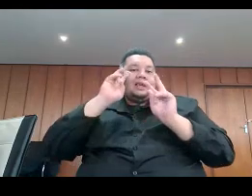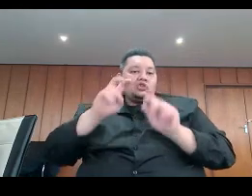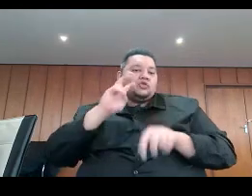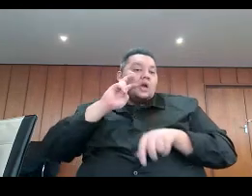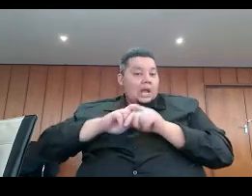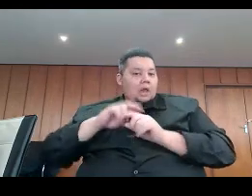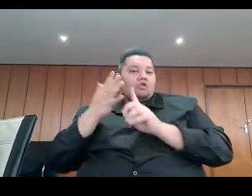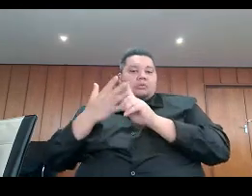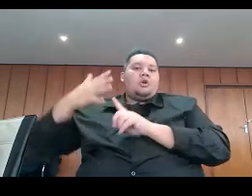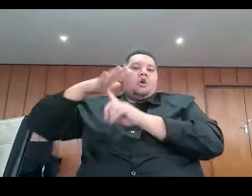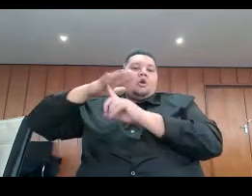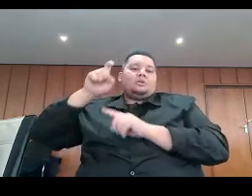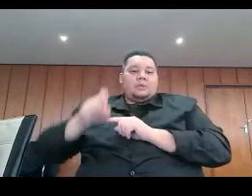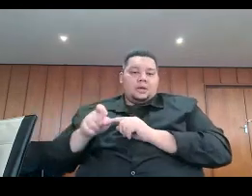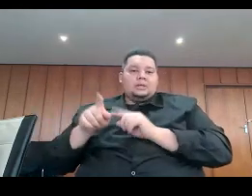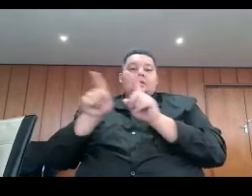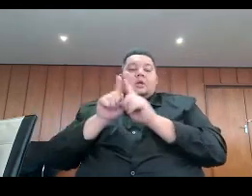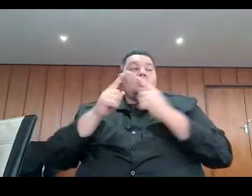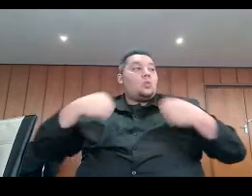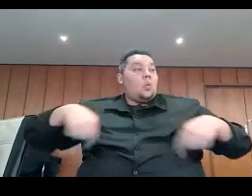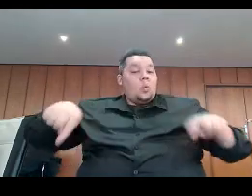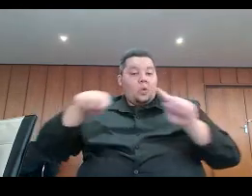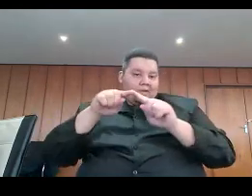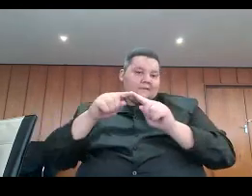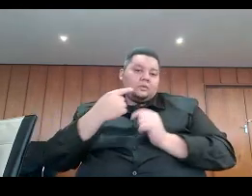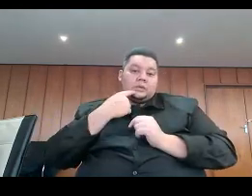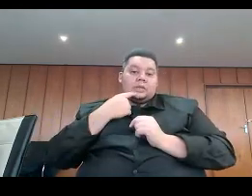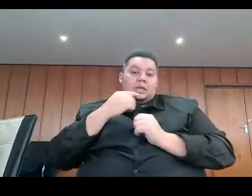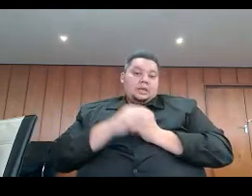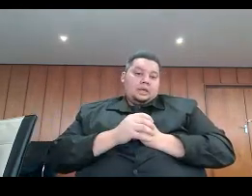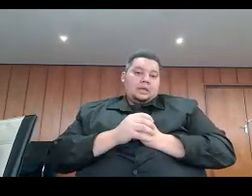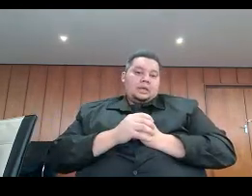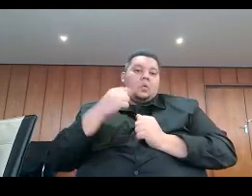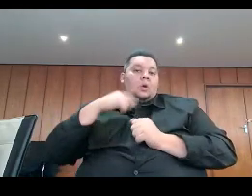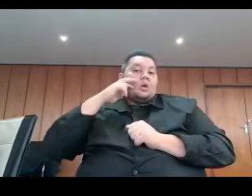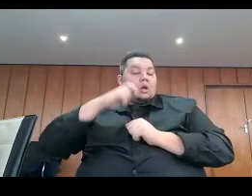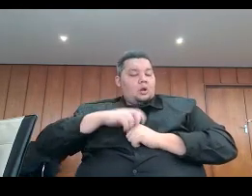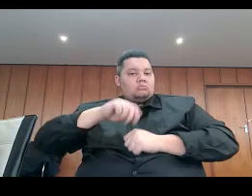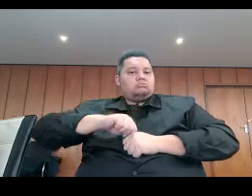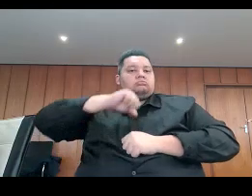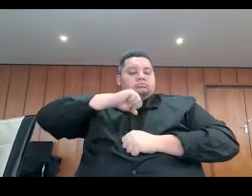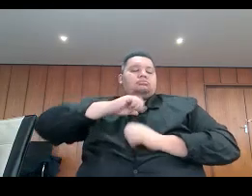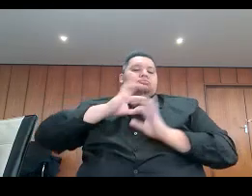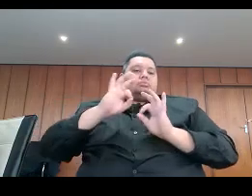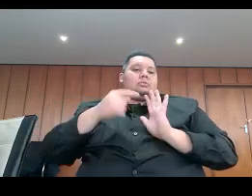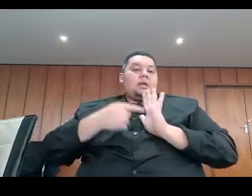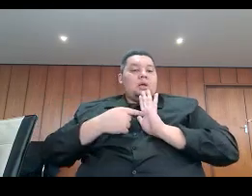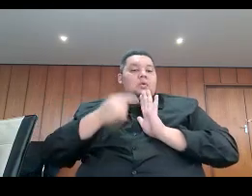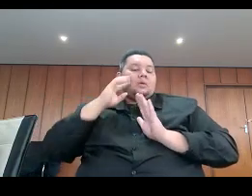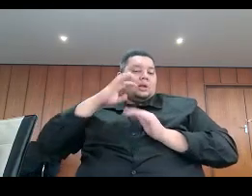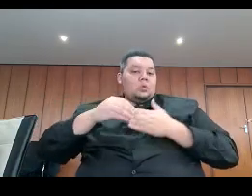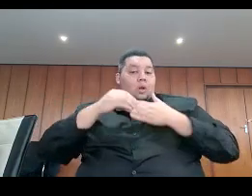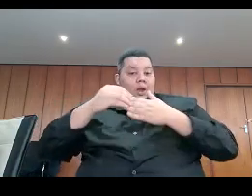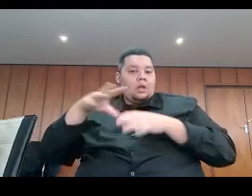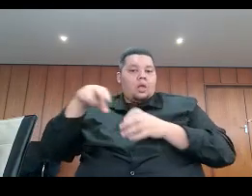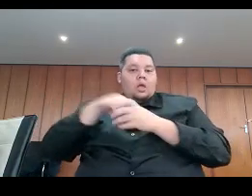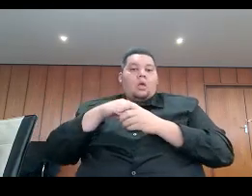must be prioritized. And to all of us, to be brave, to lead together